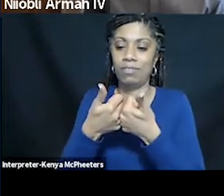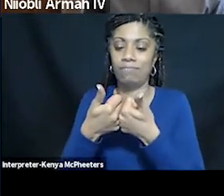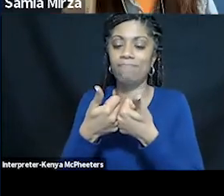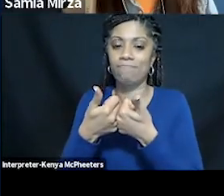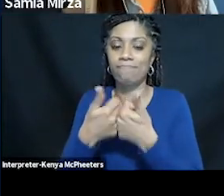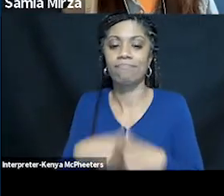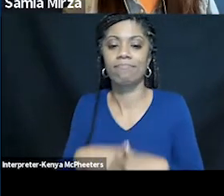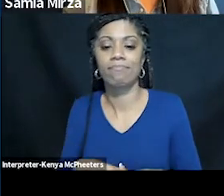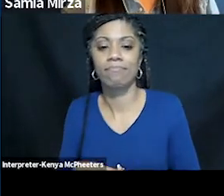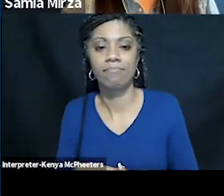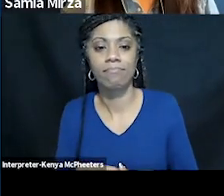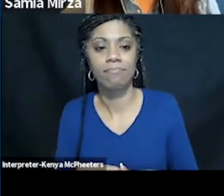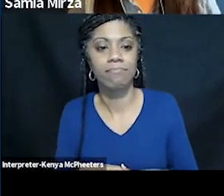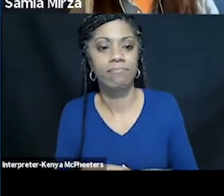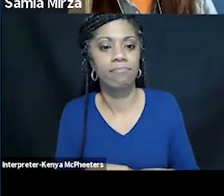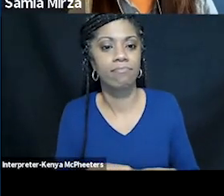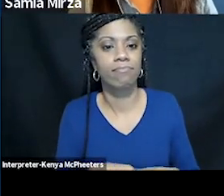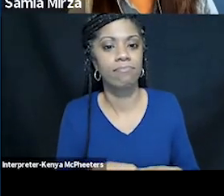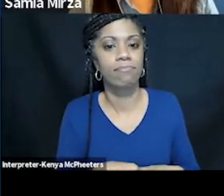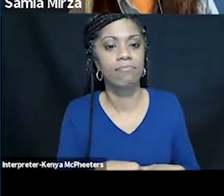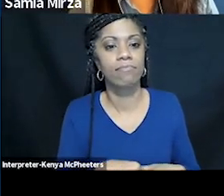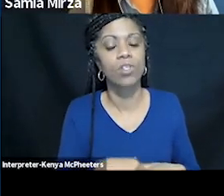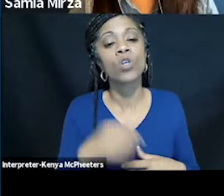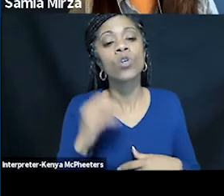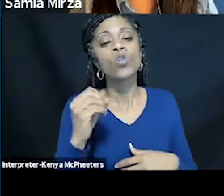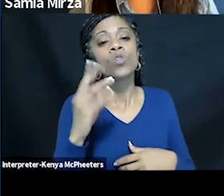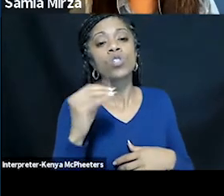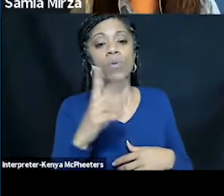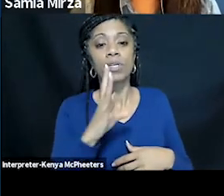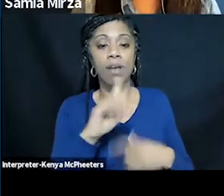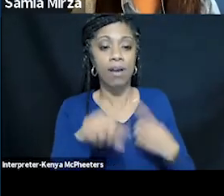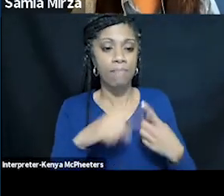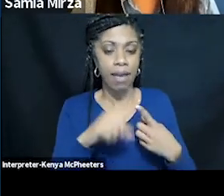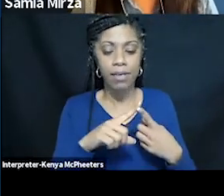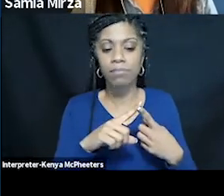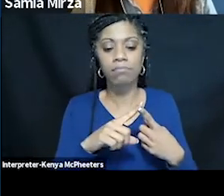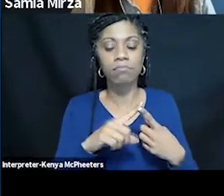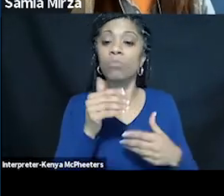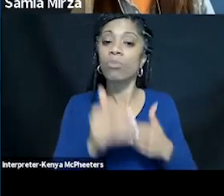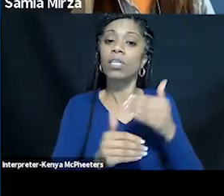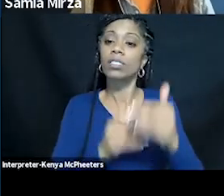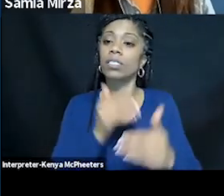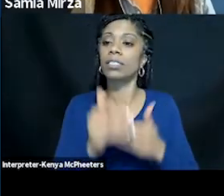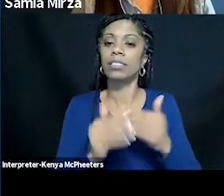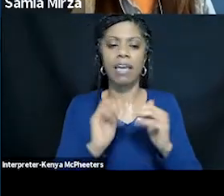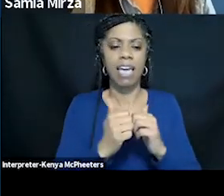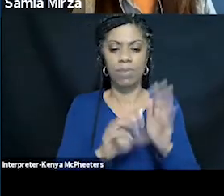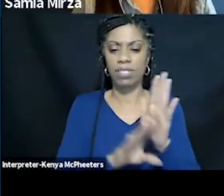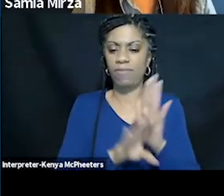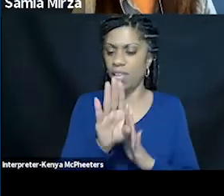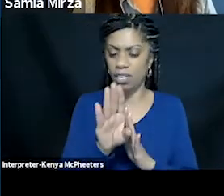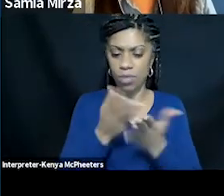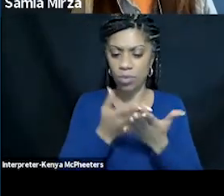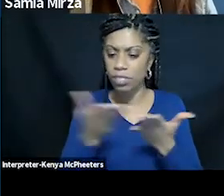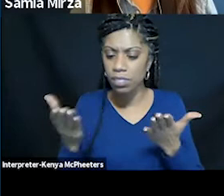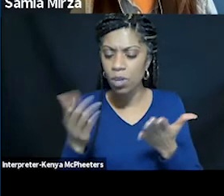Absolutely. Next slide, please. So we want to talk through a bit about the process that we took in developing this resource and our thought